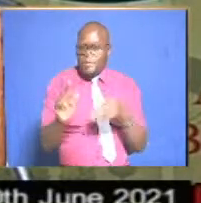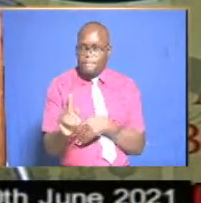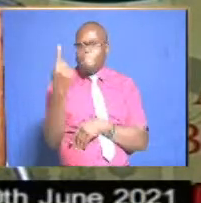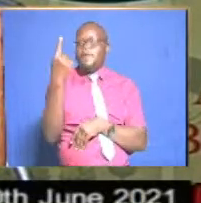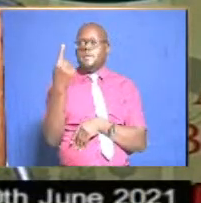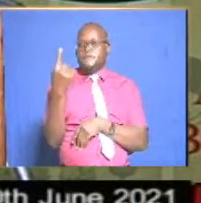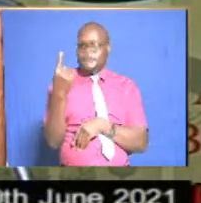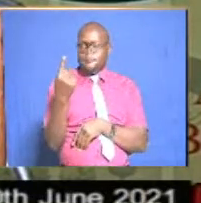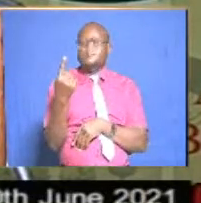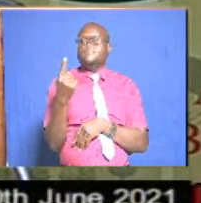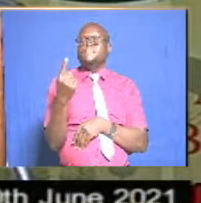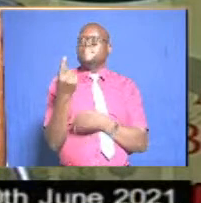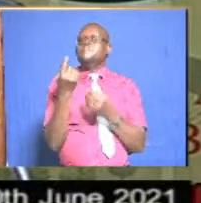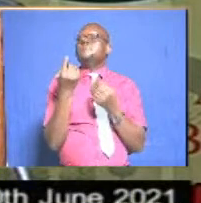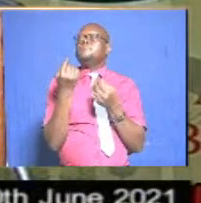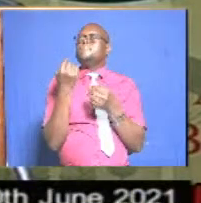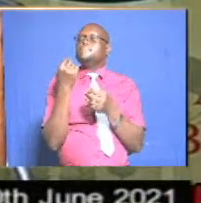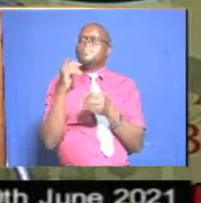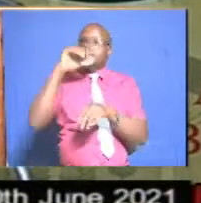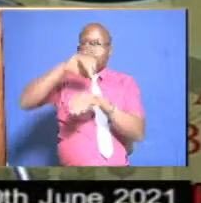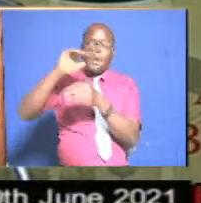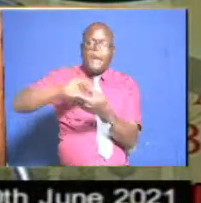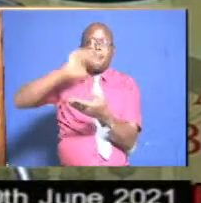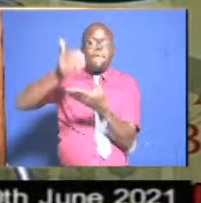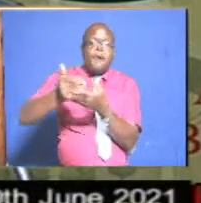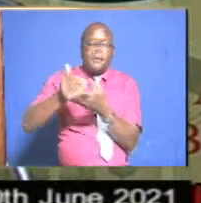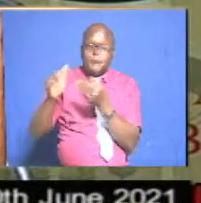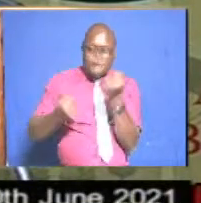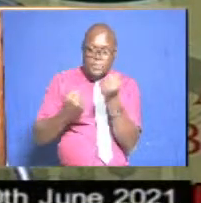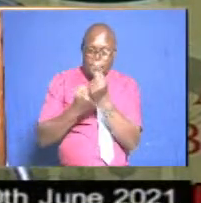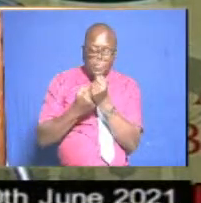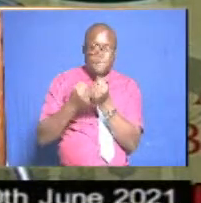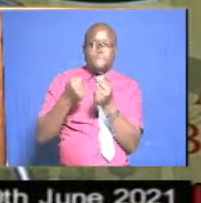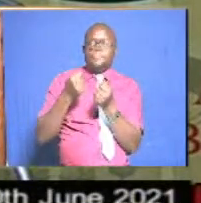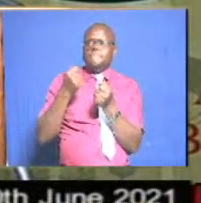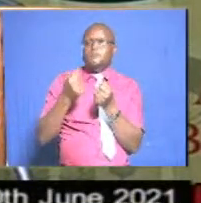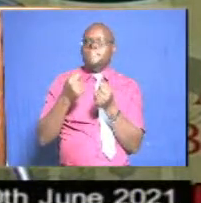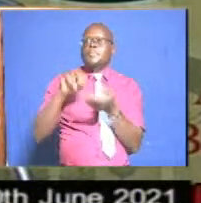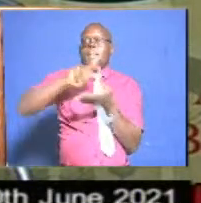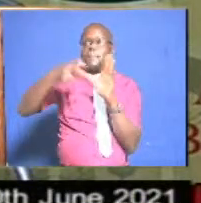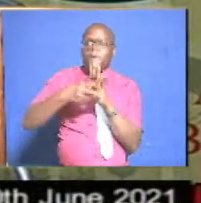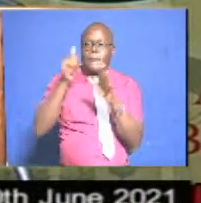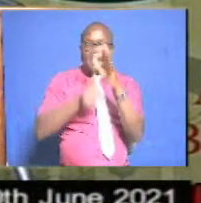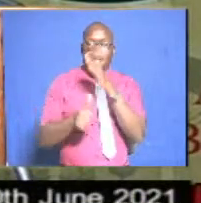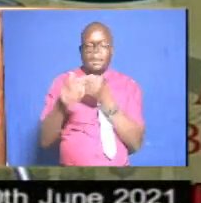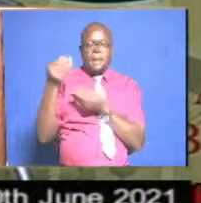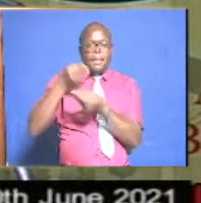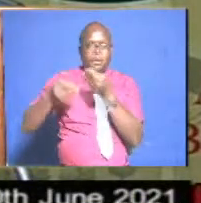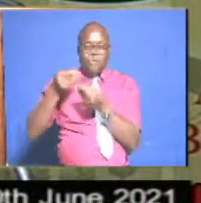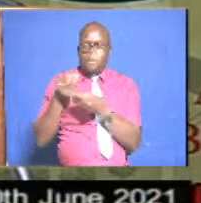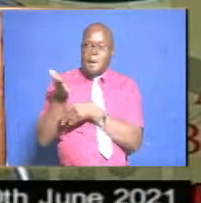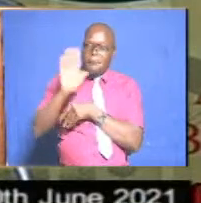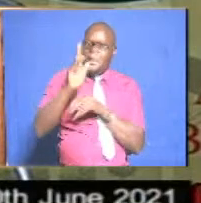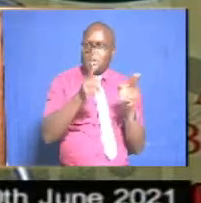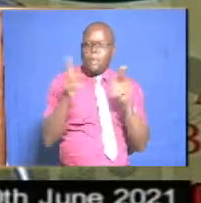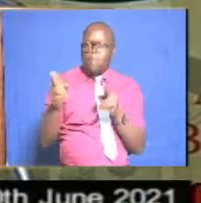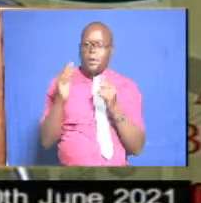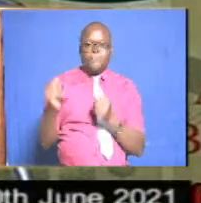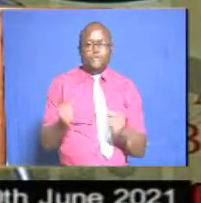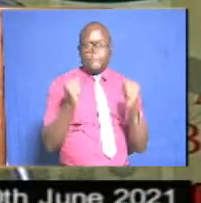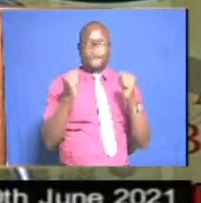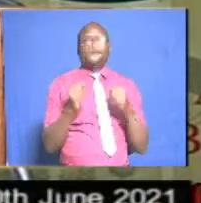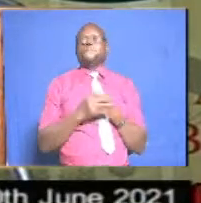Sovereign Green Bond to raise capital to finance green projects under the Economic Recovery Strategy. Mr.